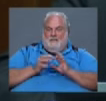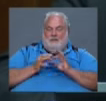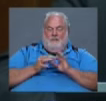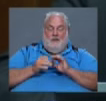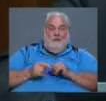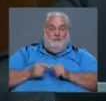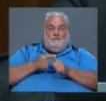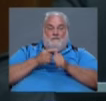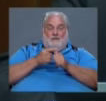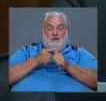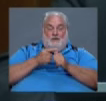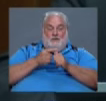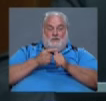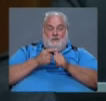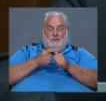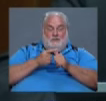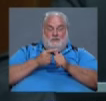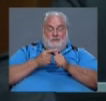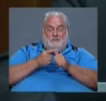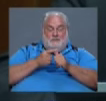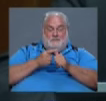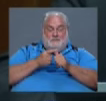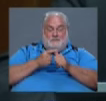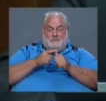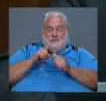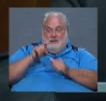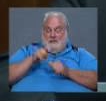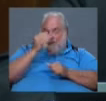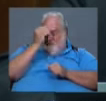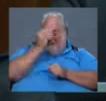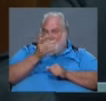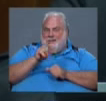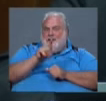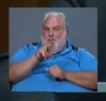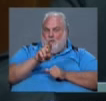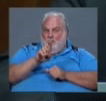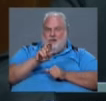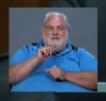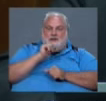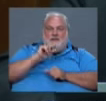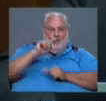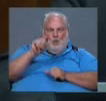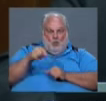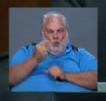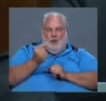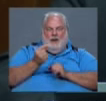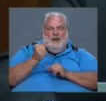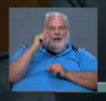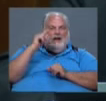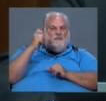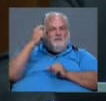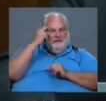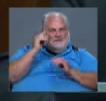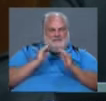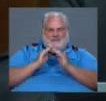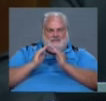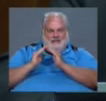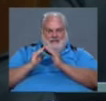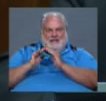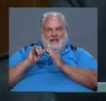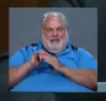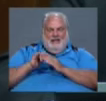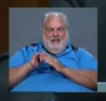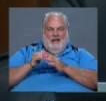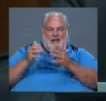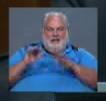First of all, I want, it needs to be known that Little Rock is not the only governmental entity that